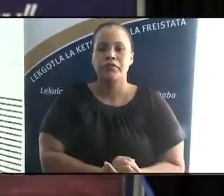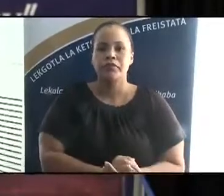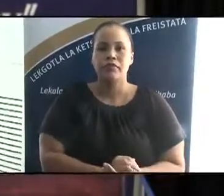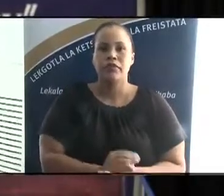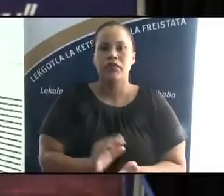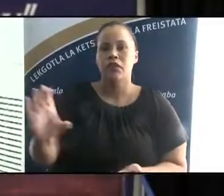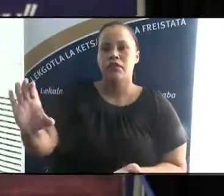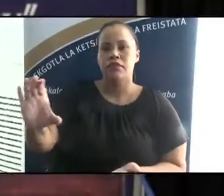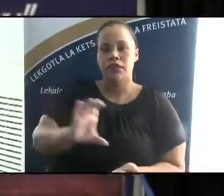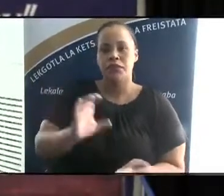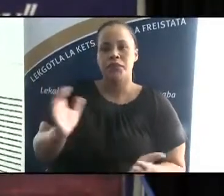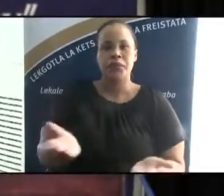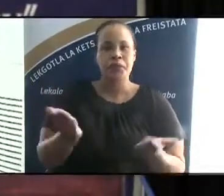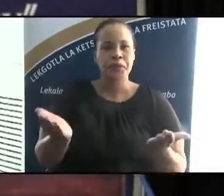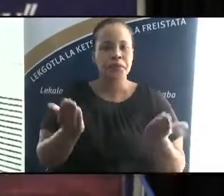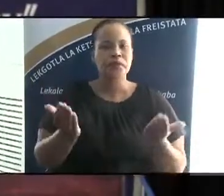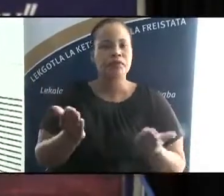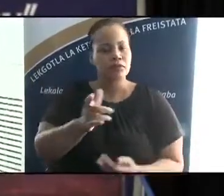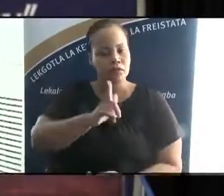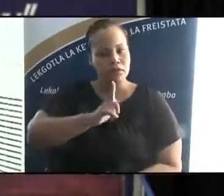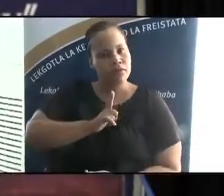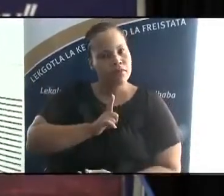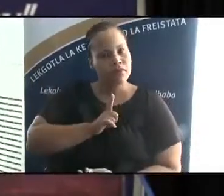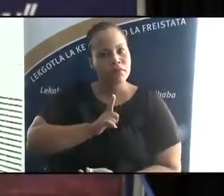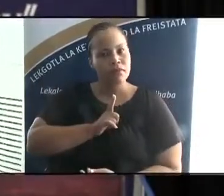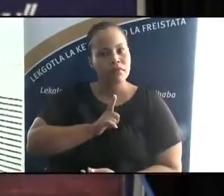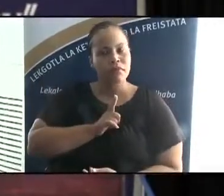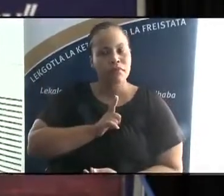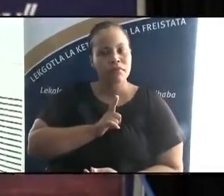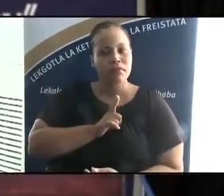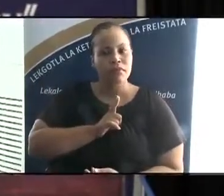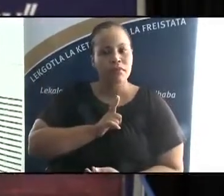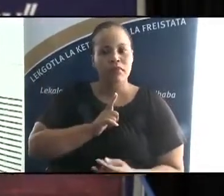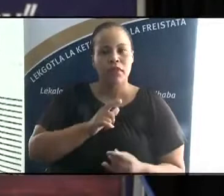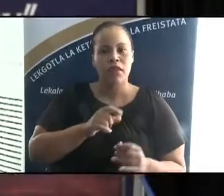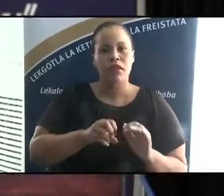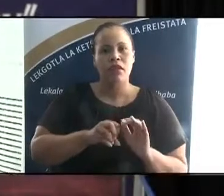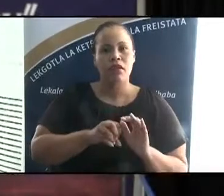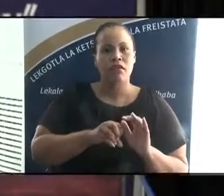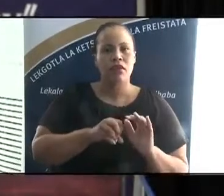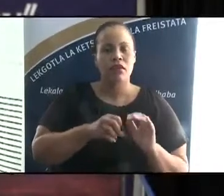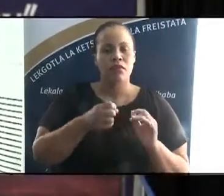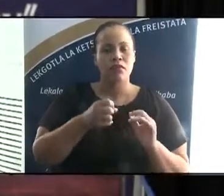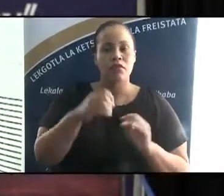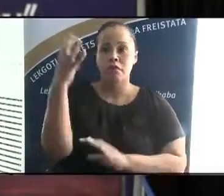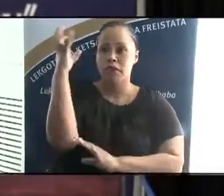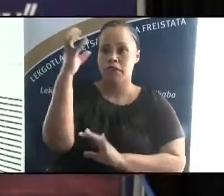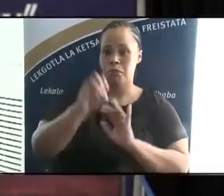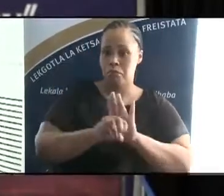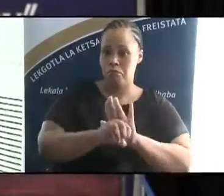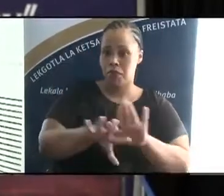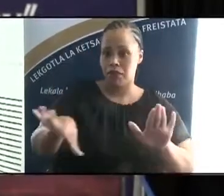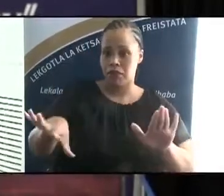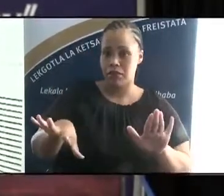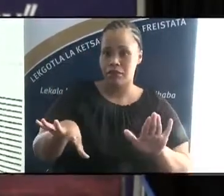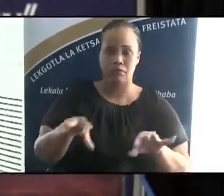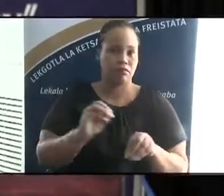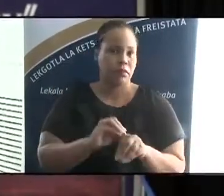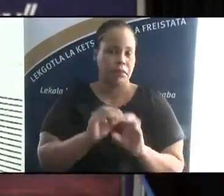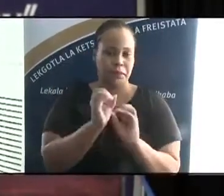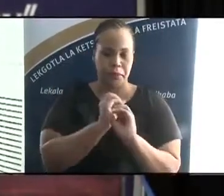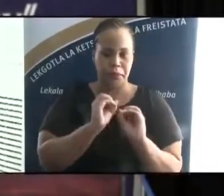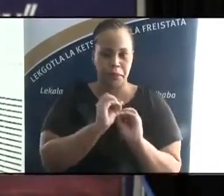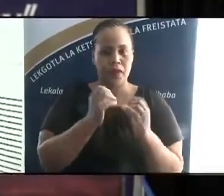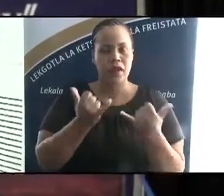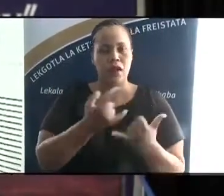you'll tell me that there is nothing wrong with the creation of a marketing strategy for our province. Honourable Speaker, we call